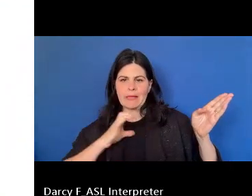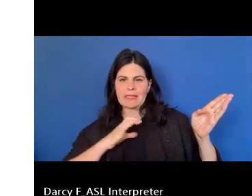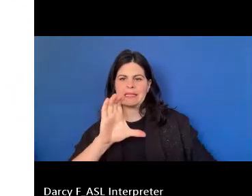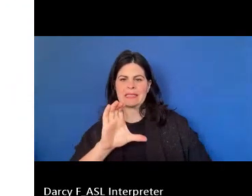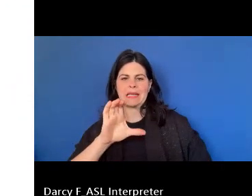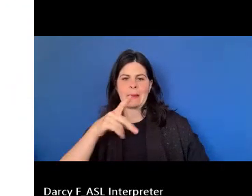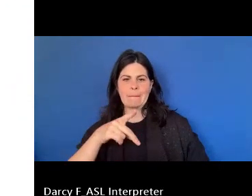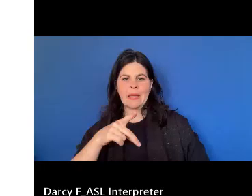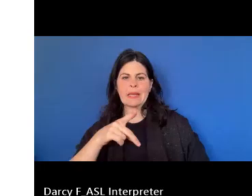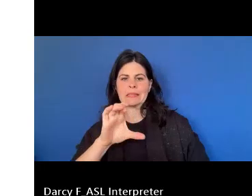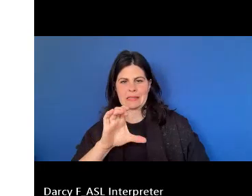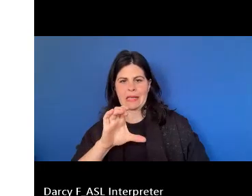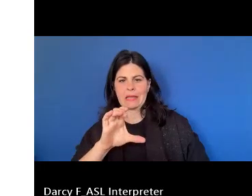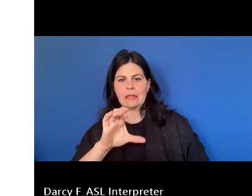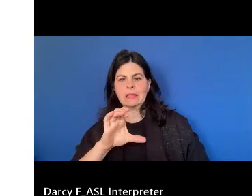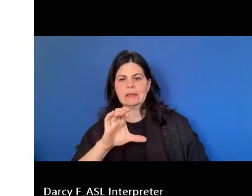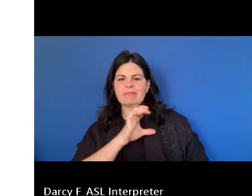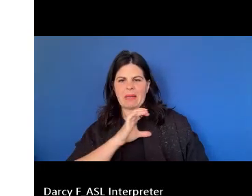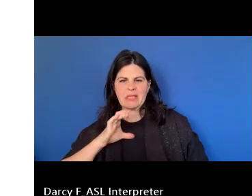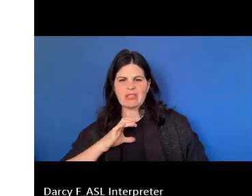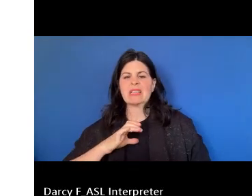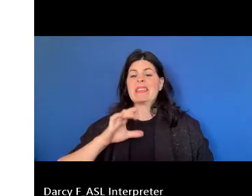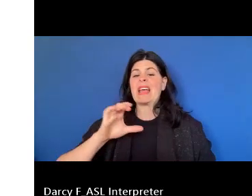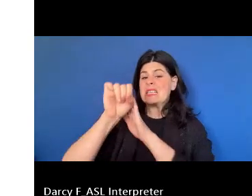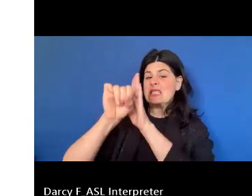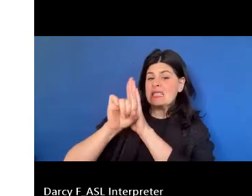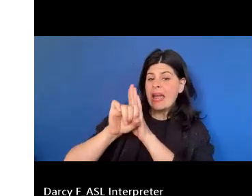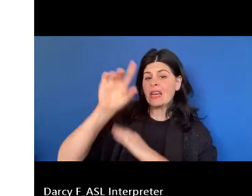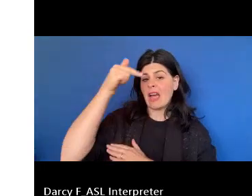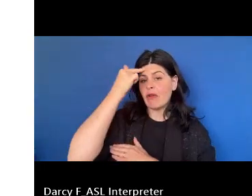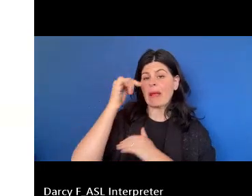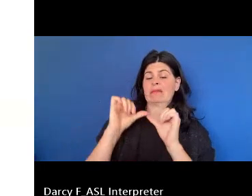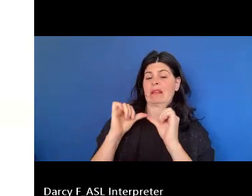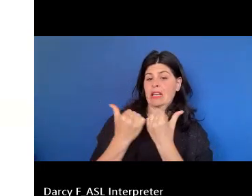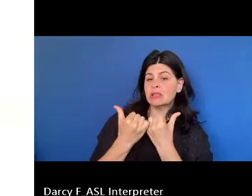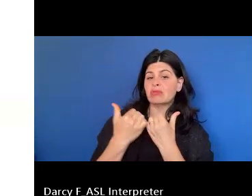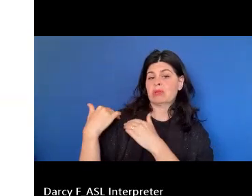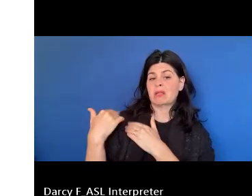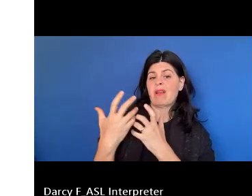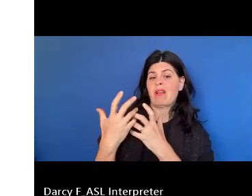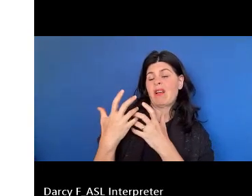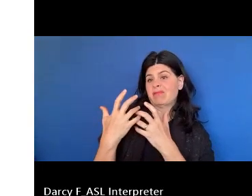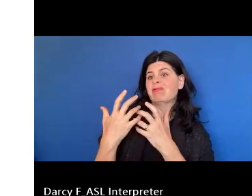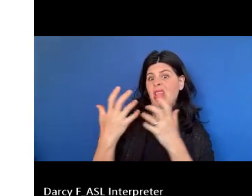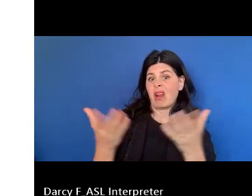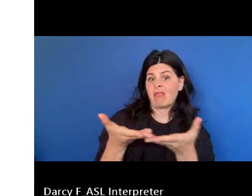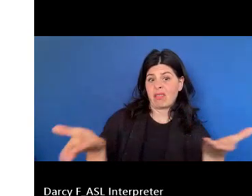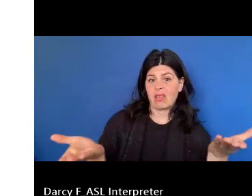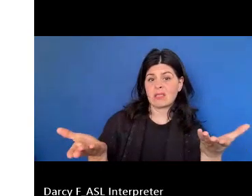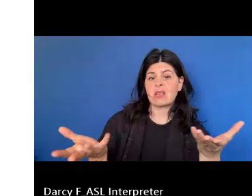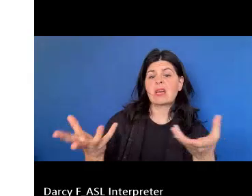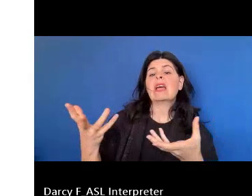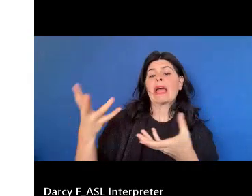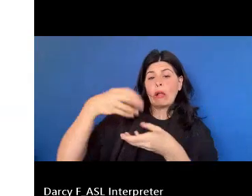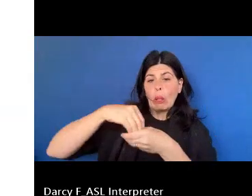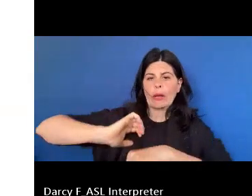agency who's responsible for, among other things, much of the implementation of Senate Bill or SB